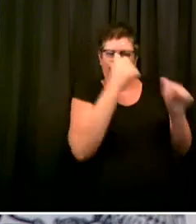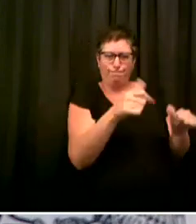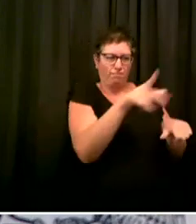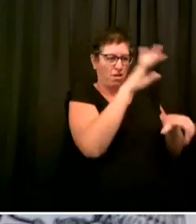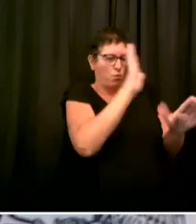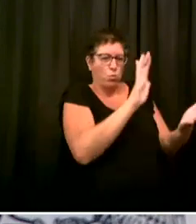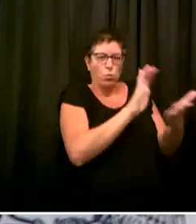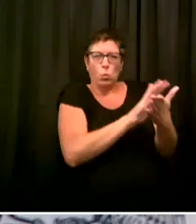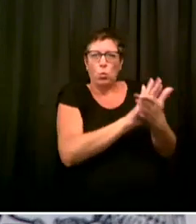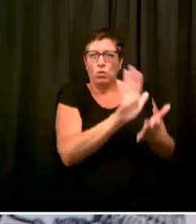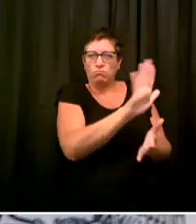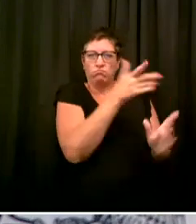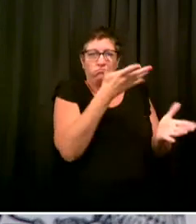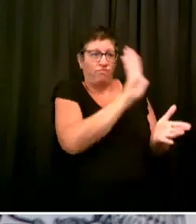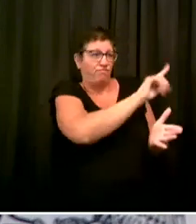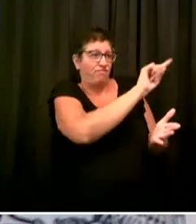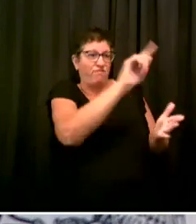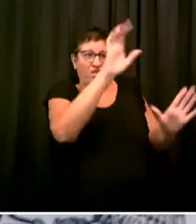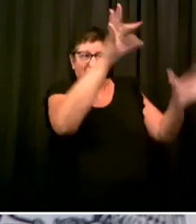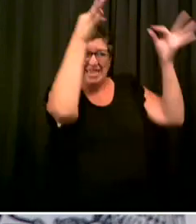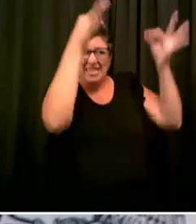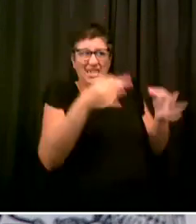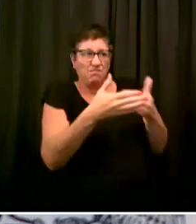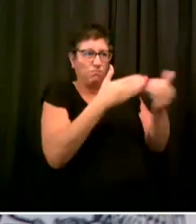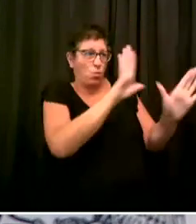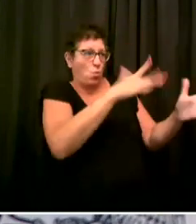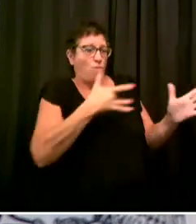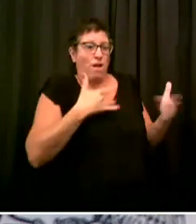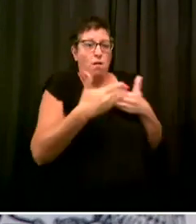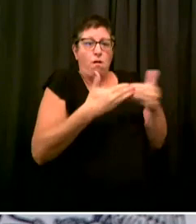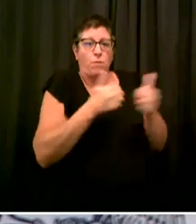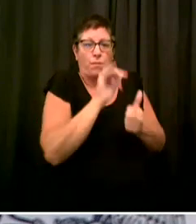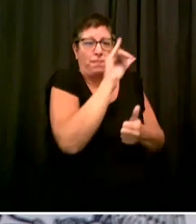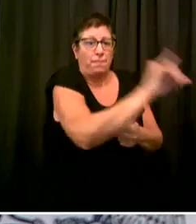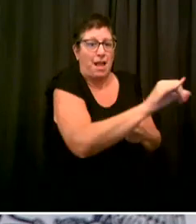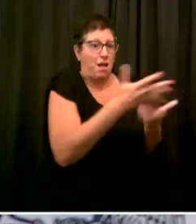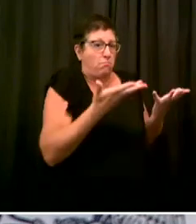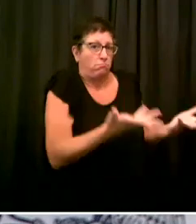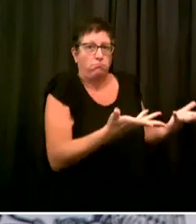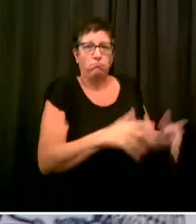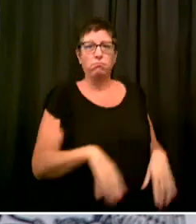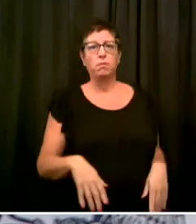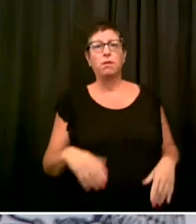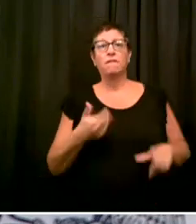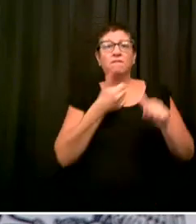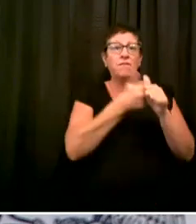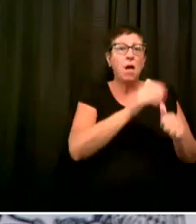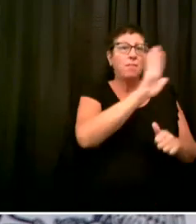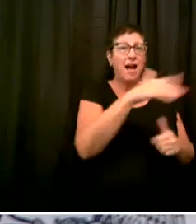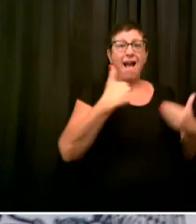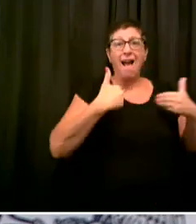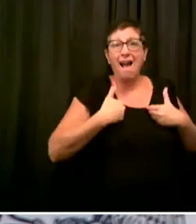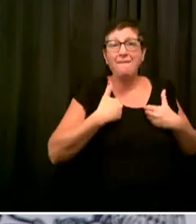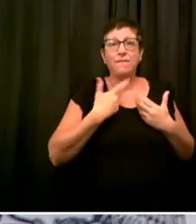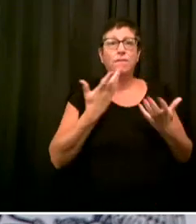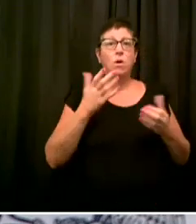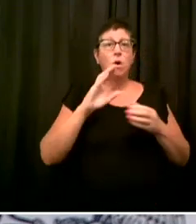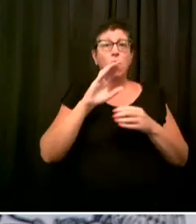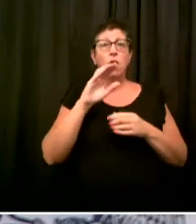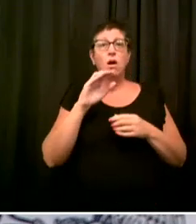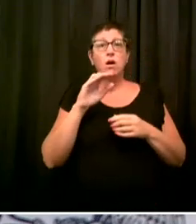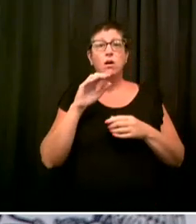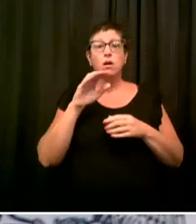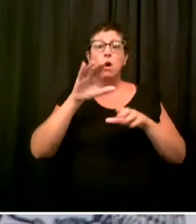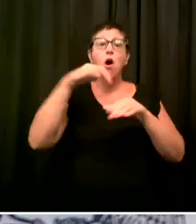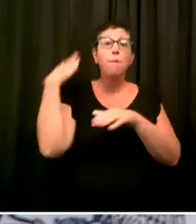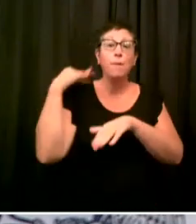good with just what we have in the school. We have a courtyard, we have a schoolyard, we can work with that. If they want to close off a street, for example, during